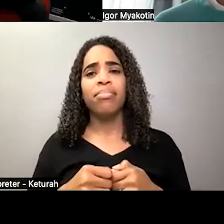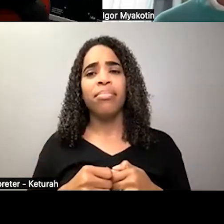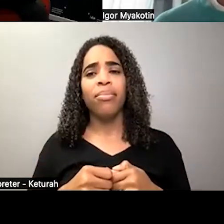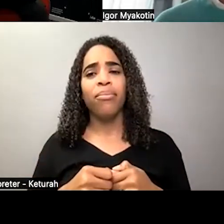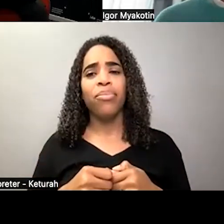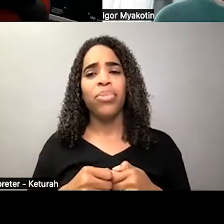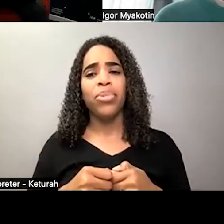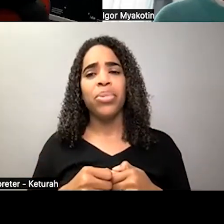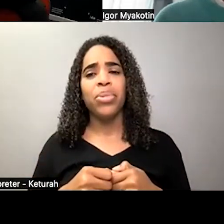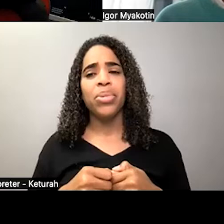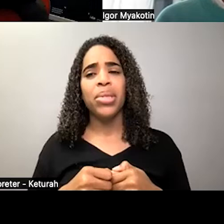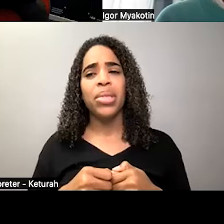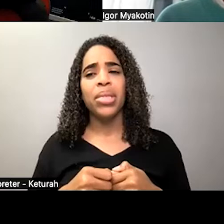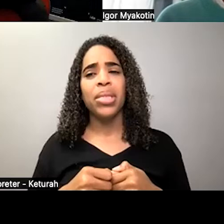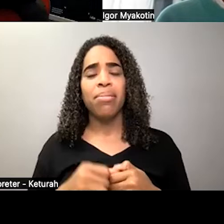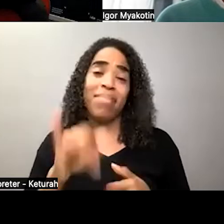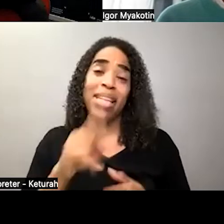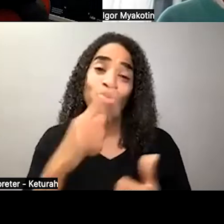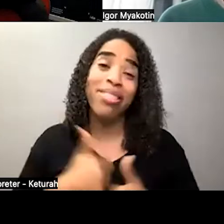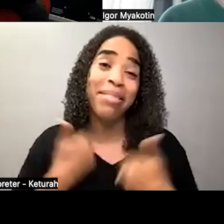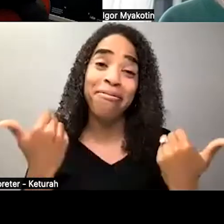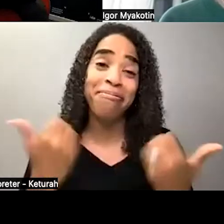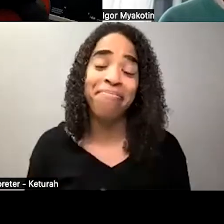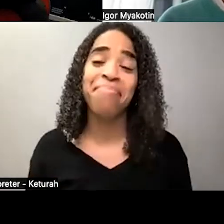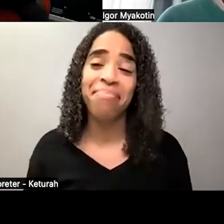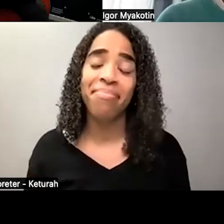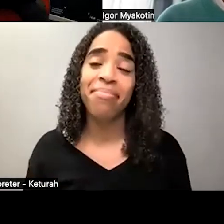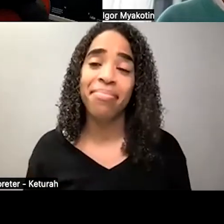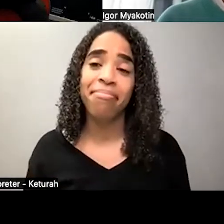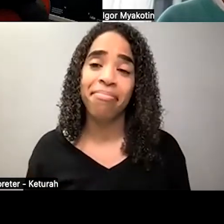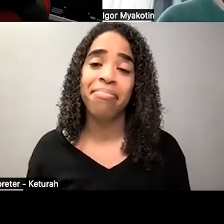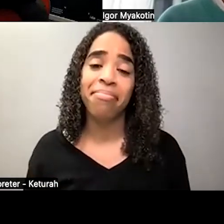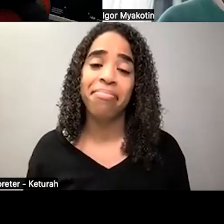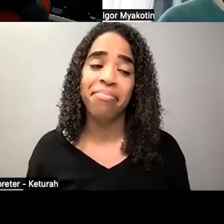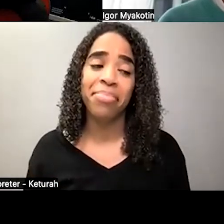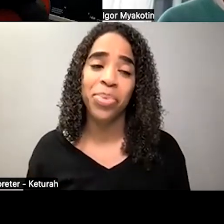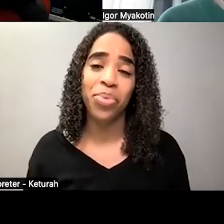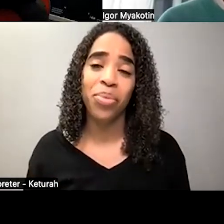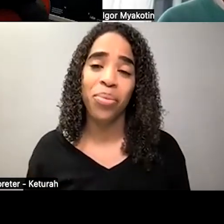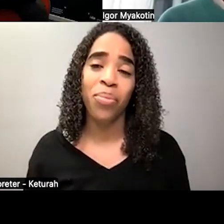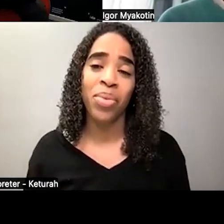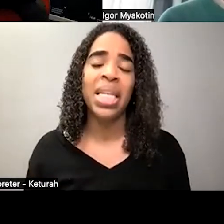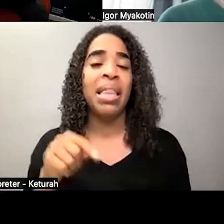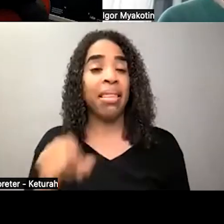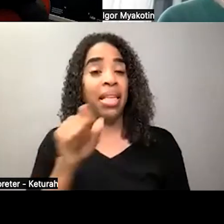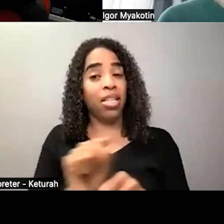it's just, that's the reality of the world, that this job is in a way that you don't